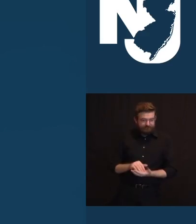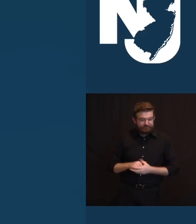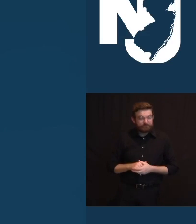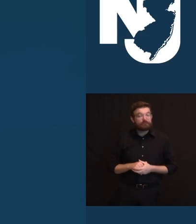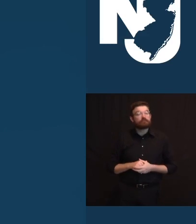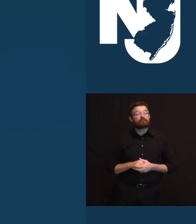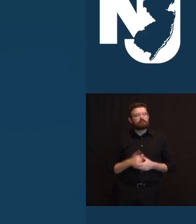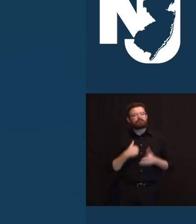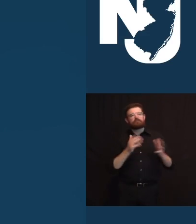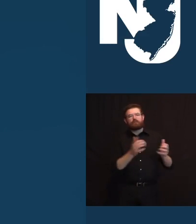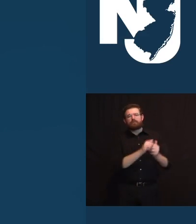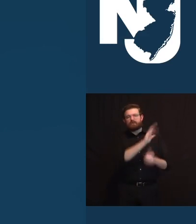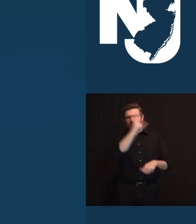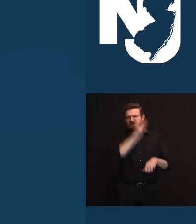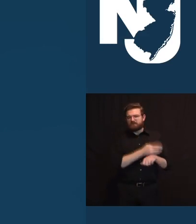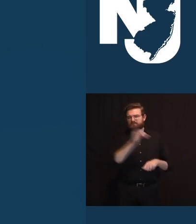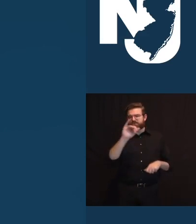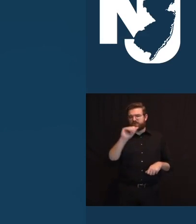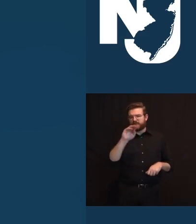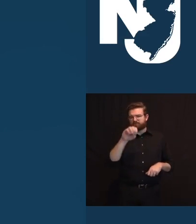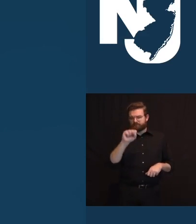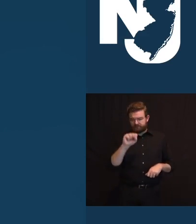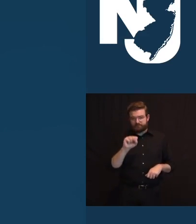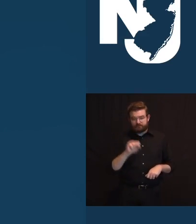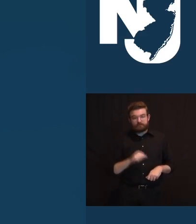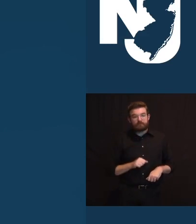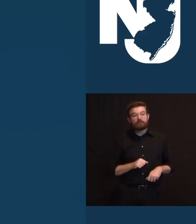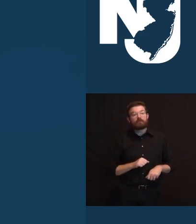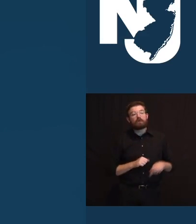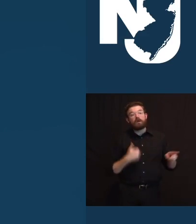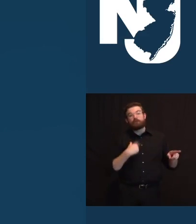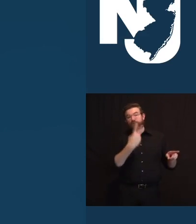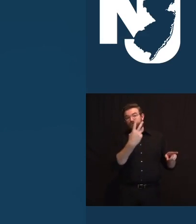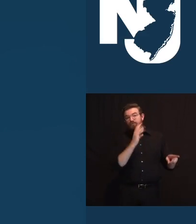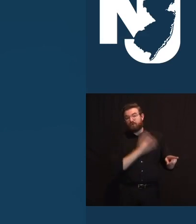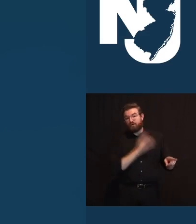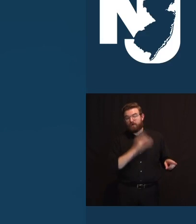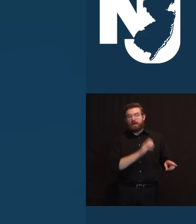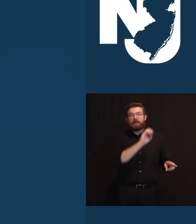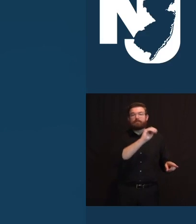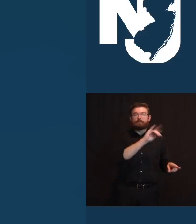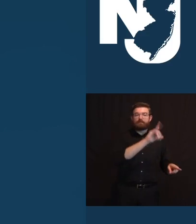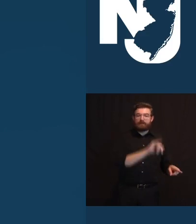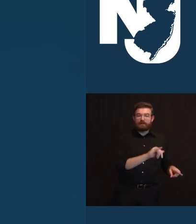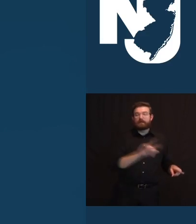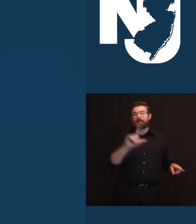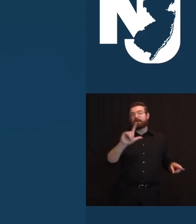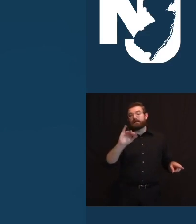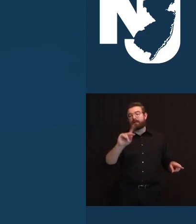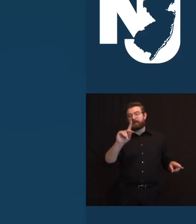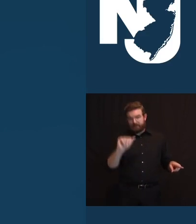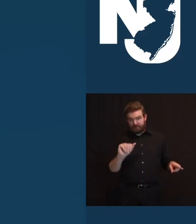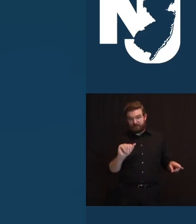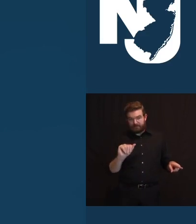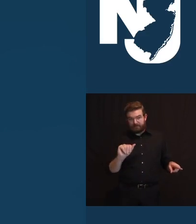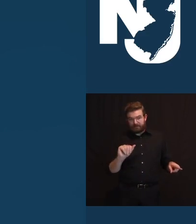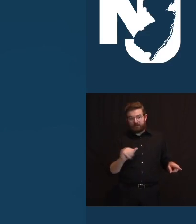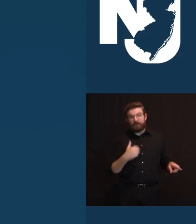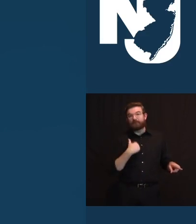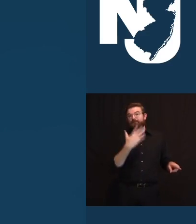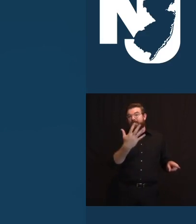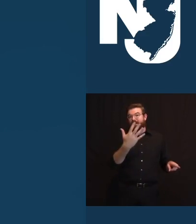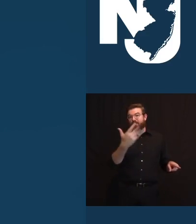Wednesday, Emily and Linda, and their spouses and partners, along with 5 grandchildren, one of whom is Joey, Joe's son,